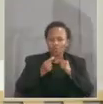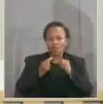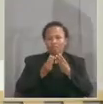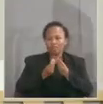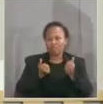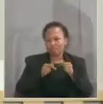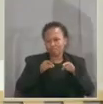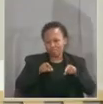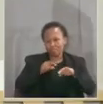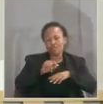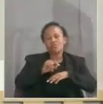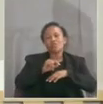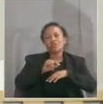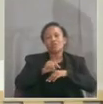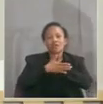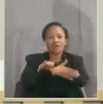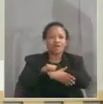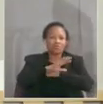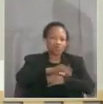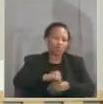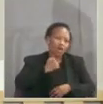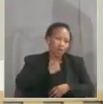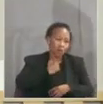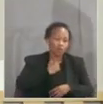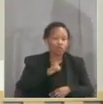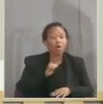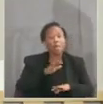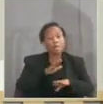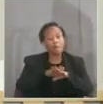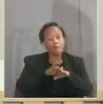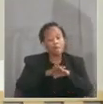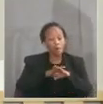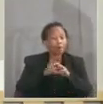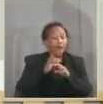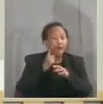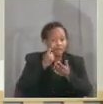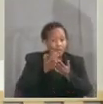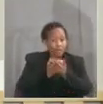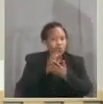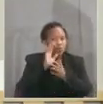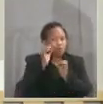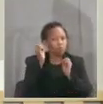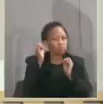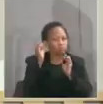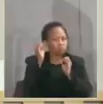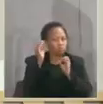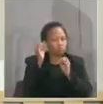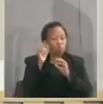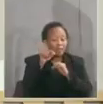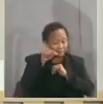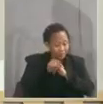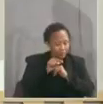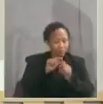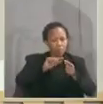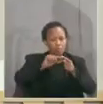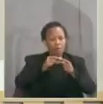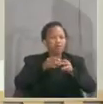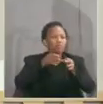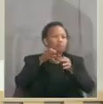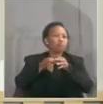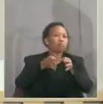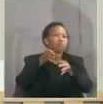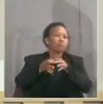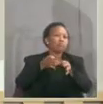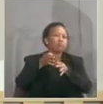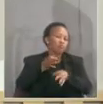will be contained in my further evidence that I will produce then when I talk to the infiltration